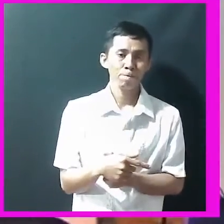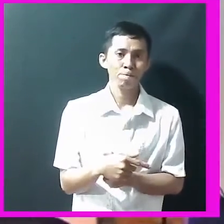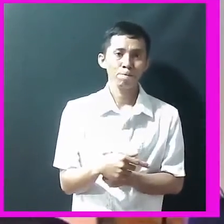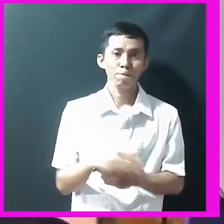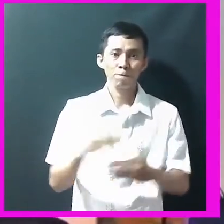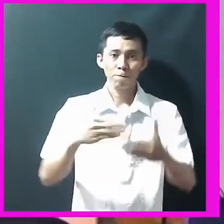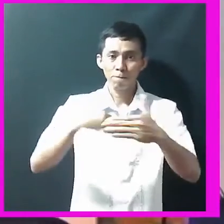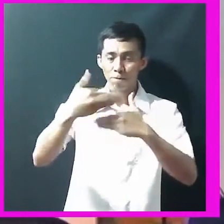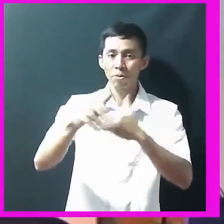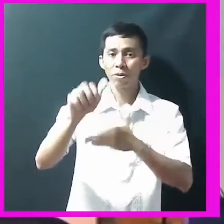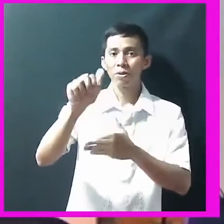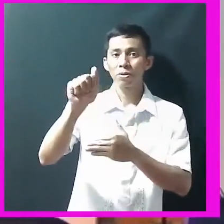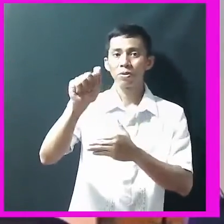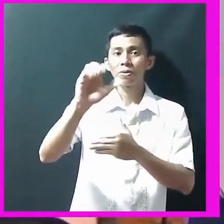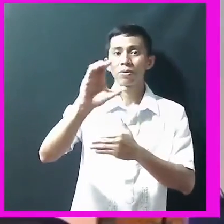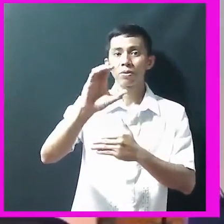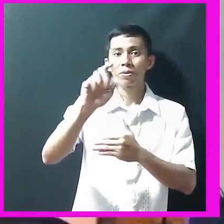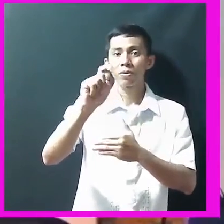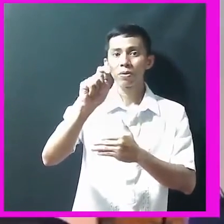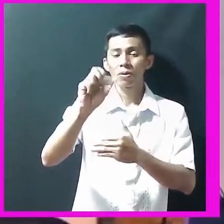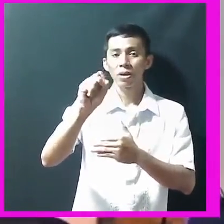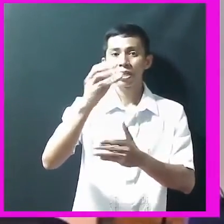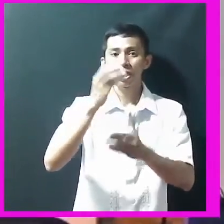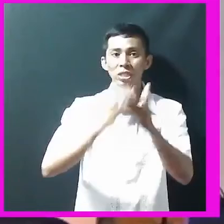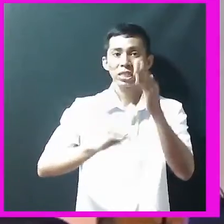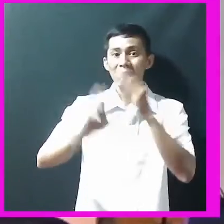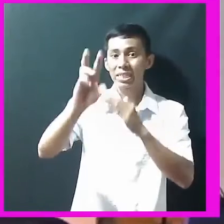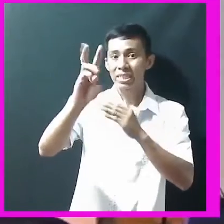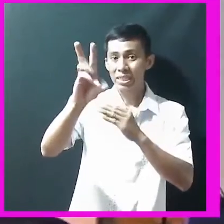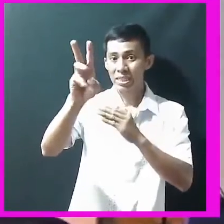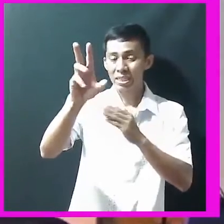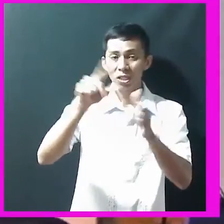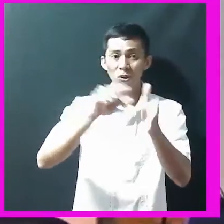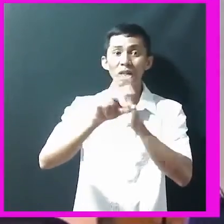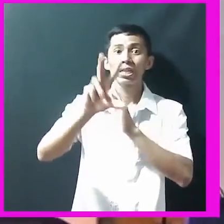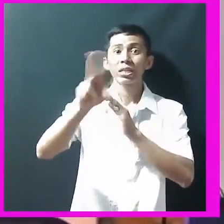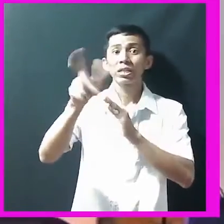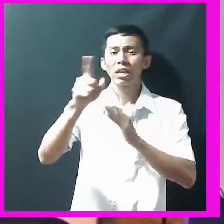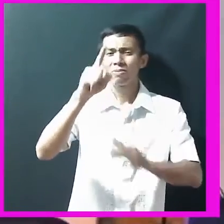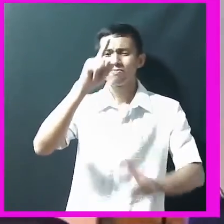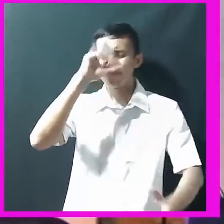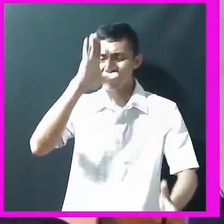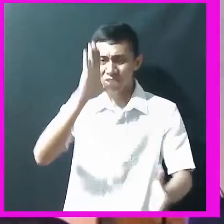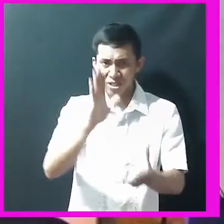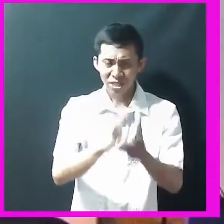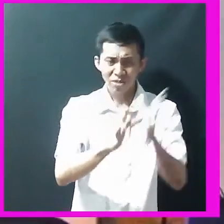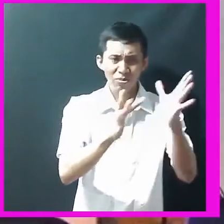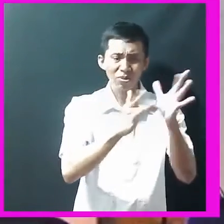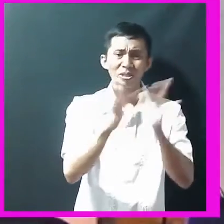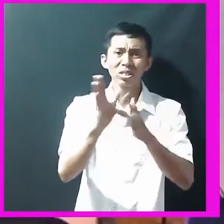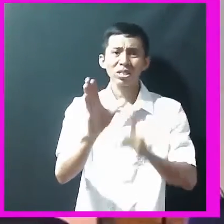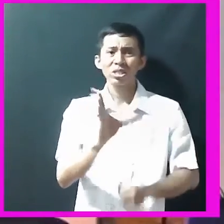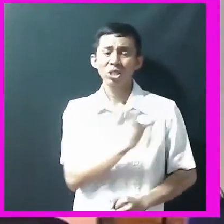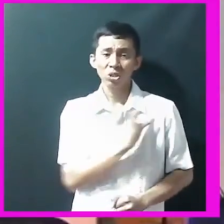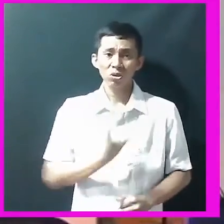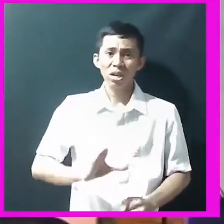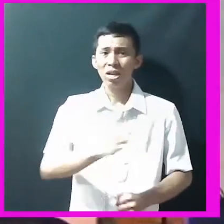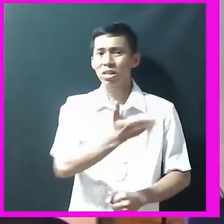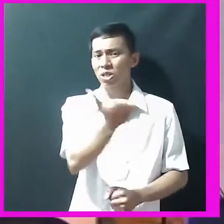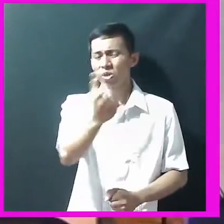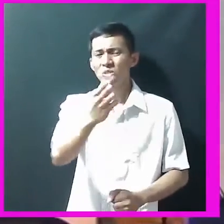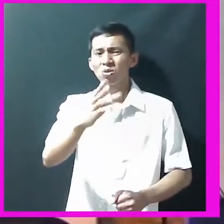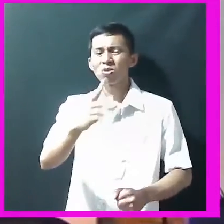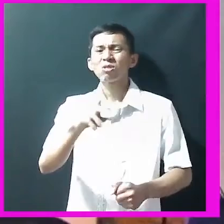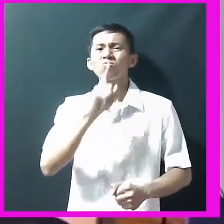Acts 16 and verse number 31. Believe on the Lord Jesus Christ and thou shall